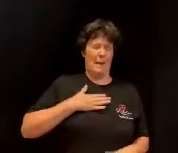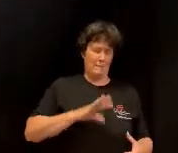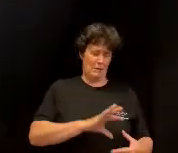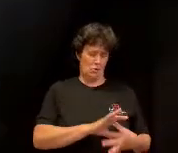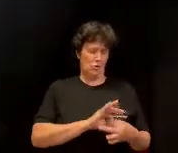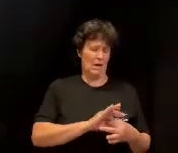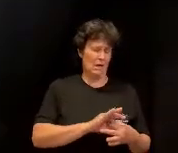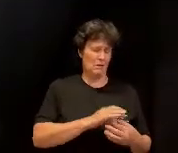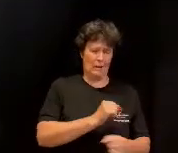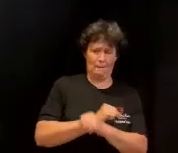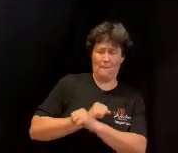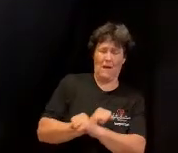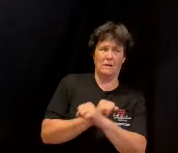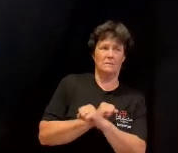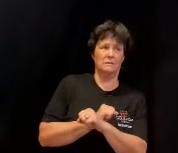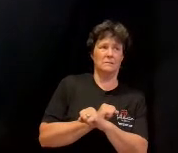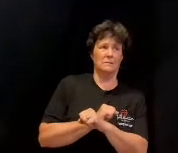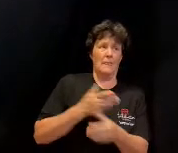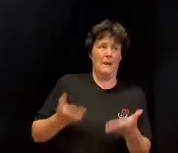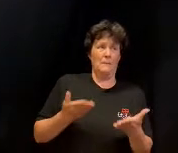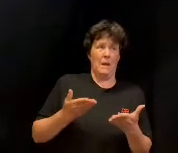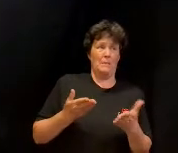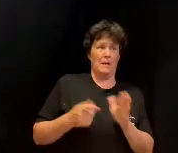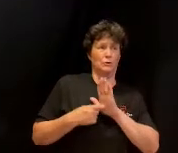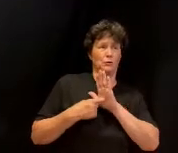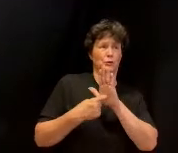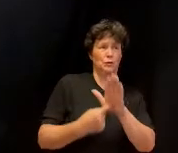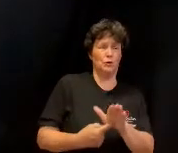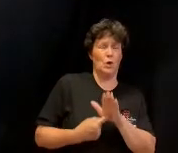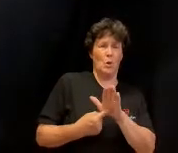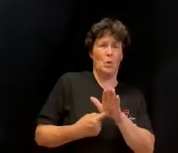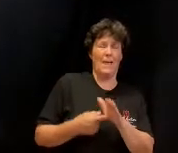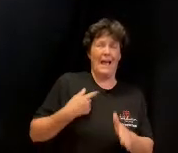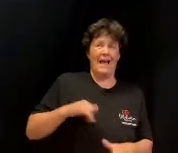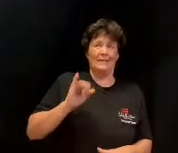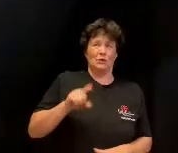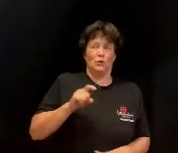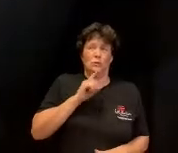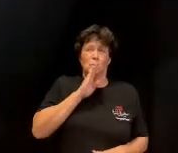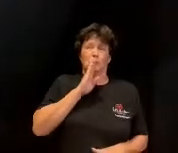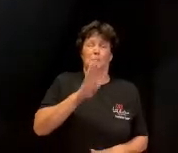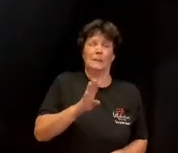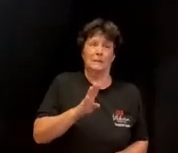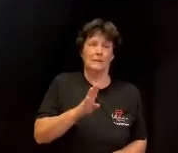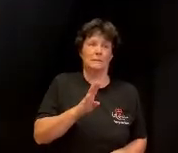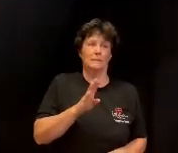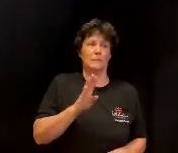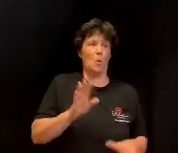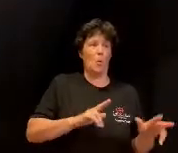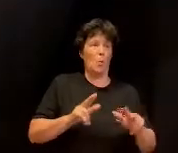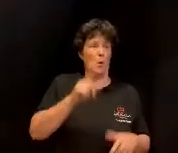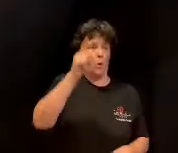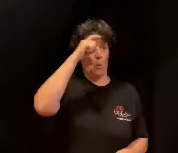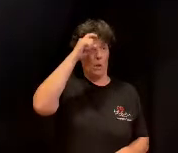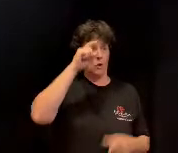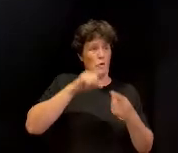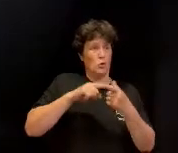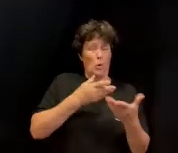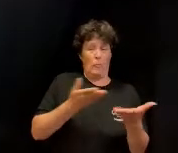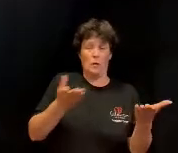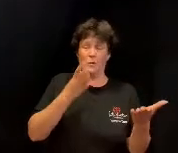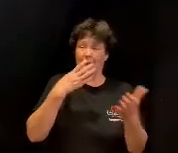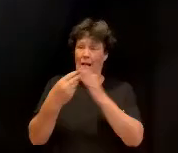Verse 4. That I may make it manifest as I ought to speak. Verse 5. Walk in wisdom towards those who are